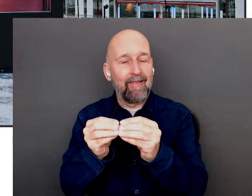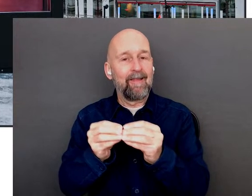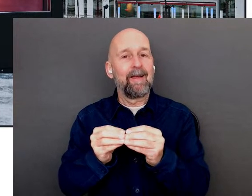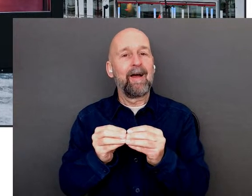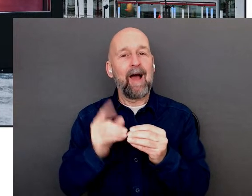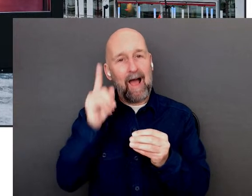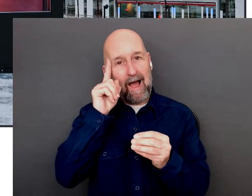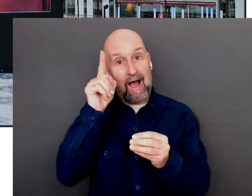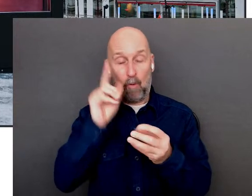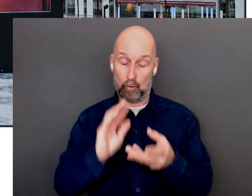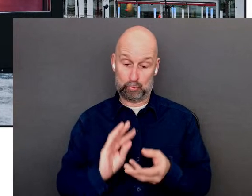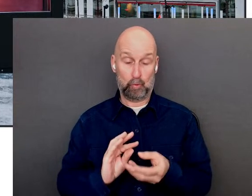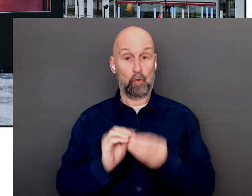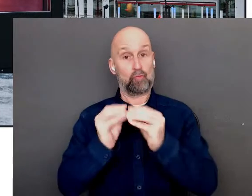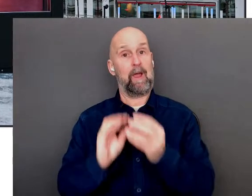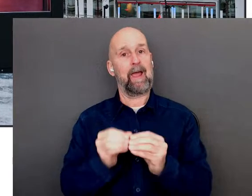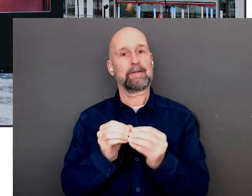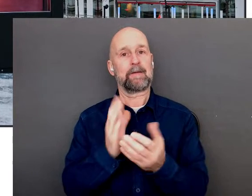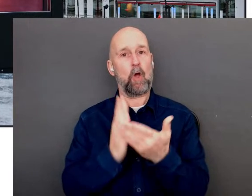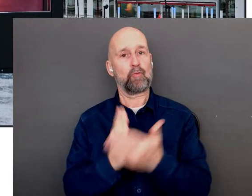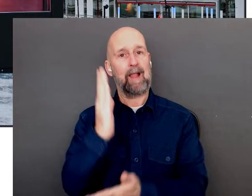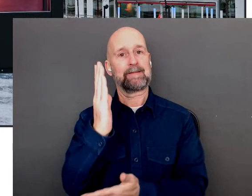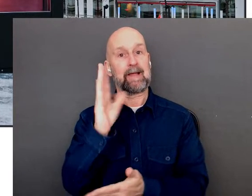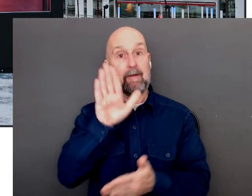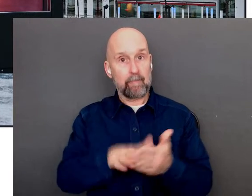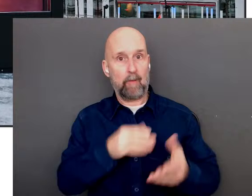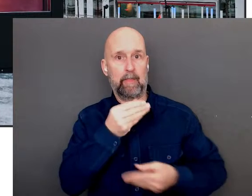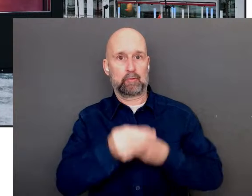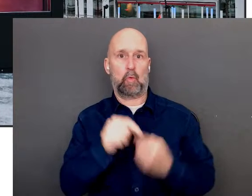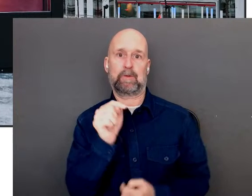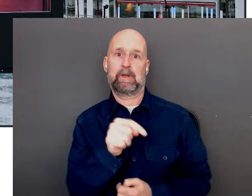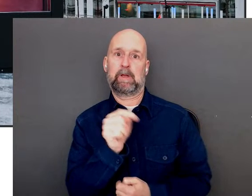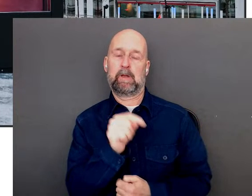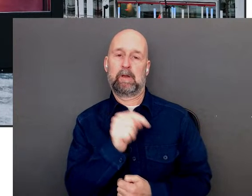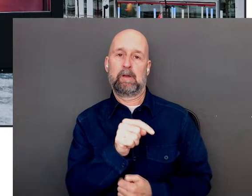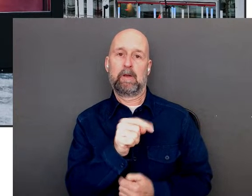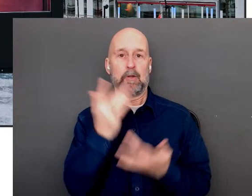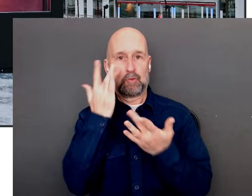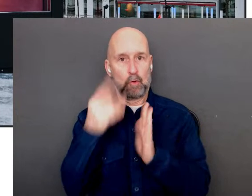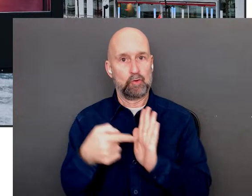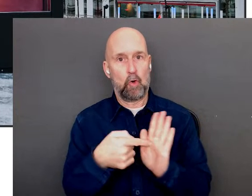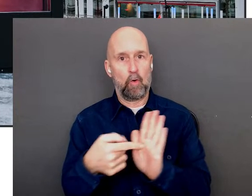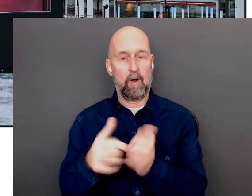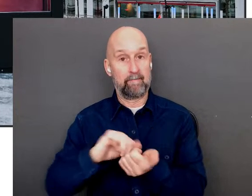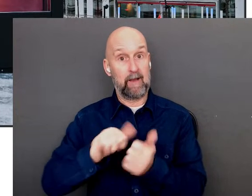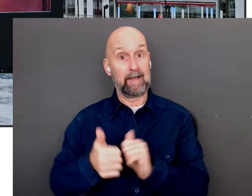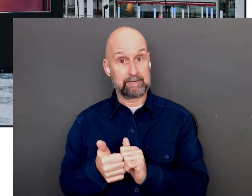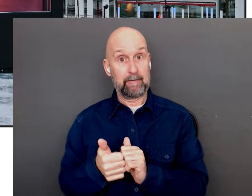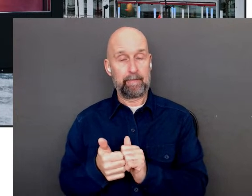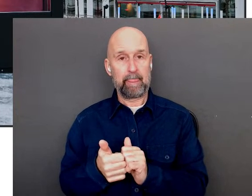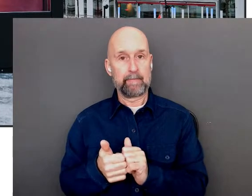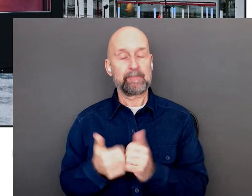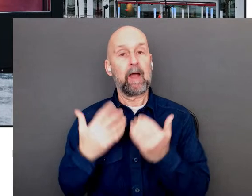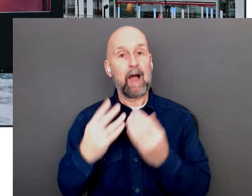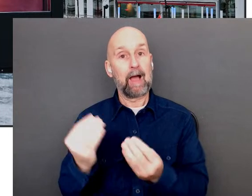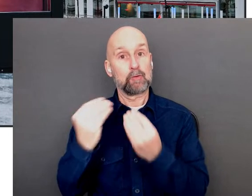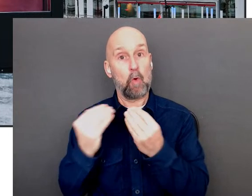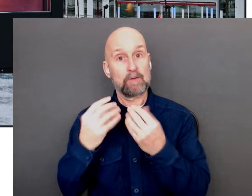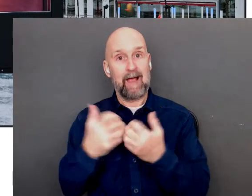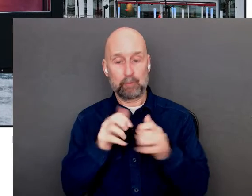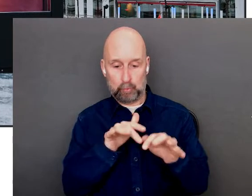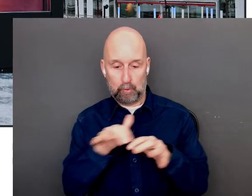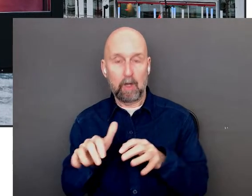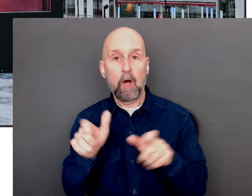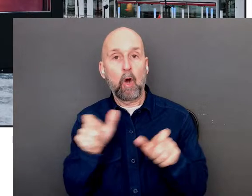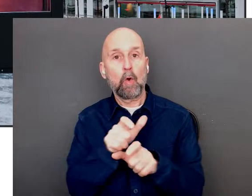make a reality out of these stories and show my friends. And so I taught myself how to code with the